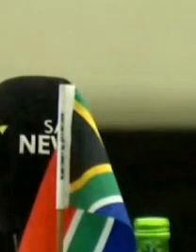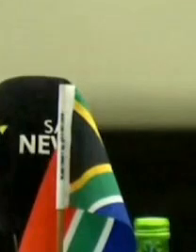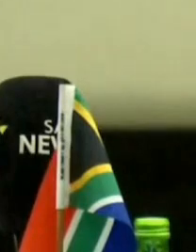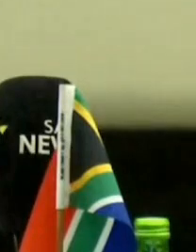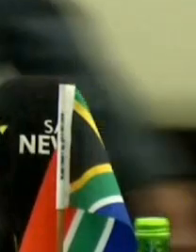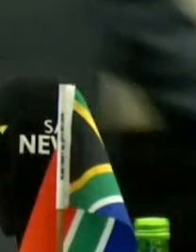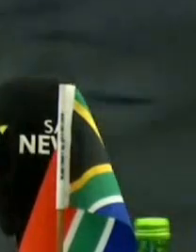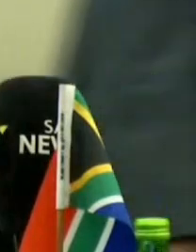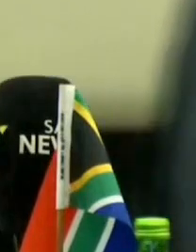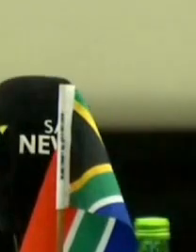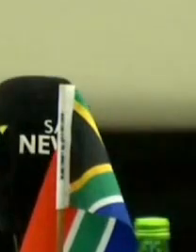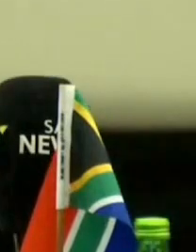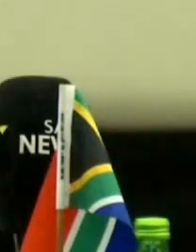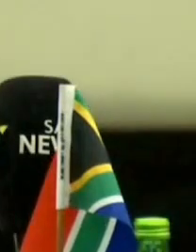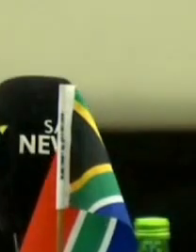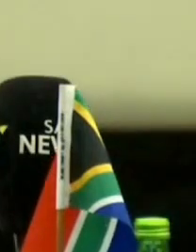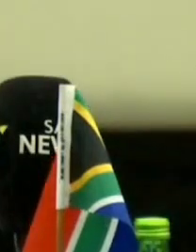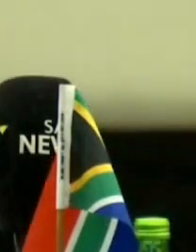During these